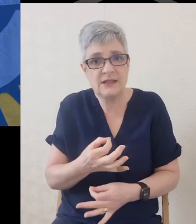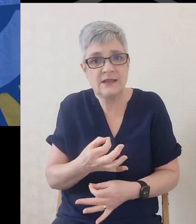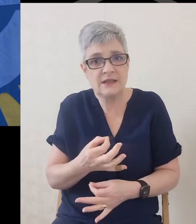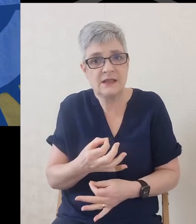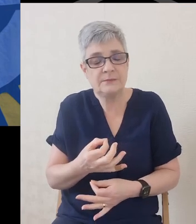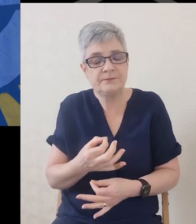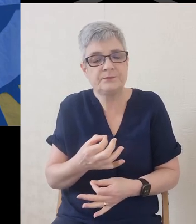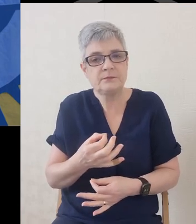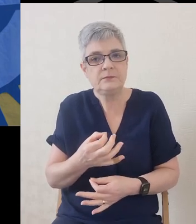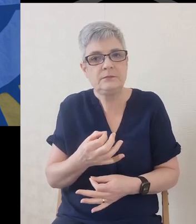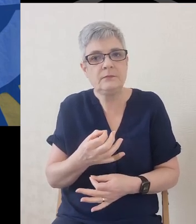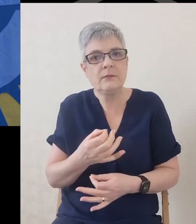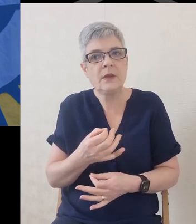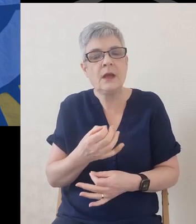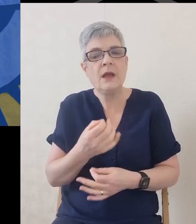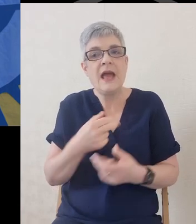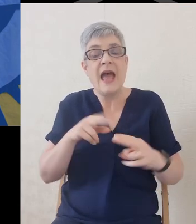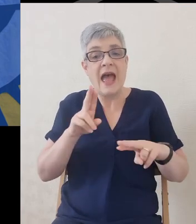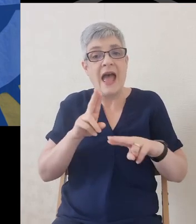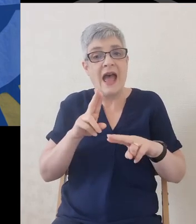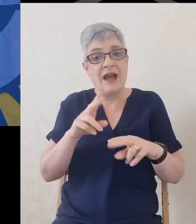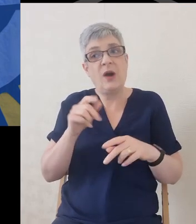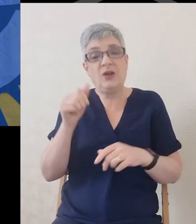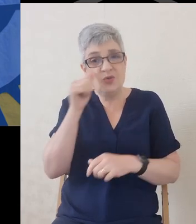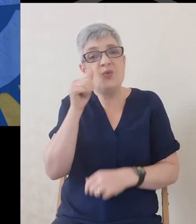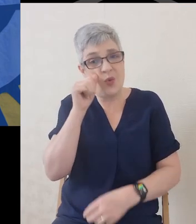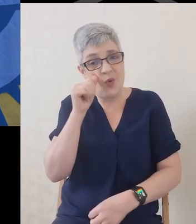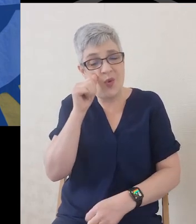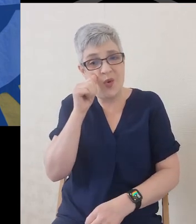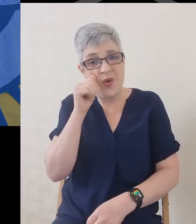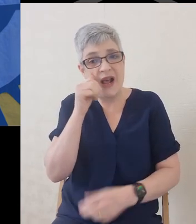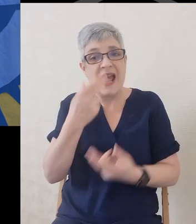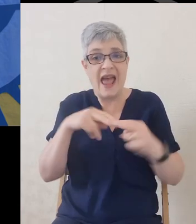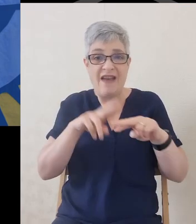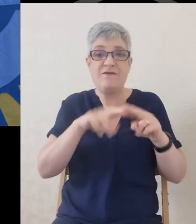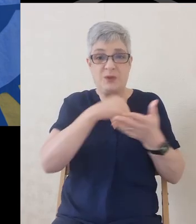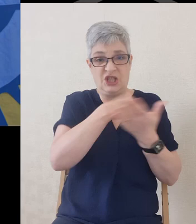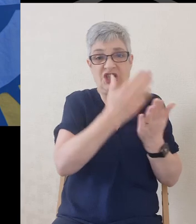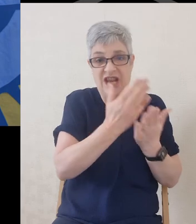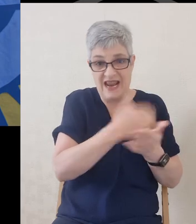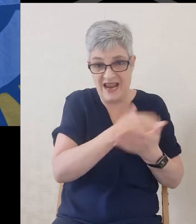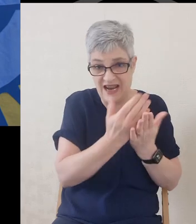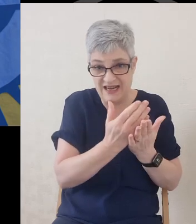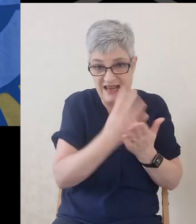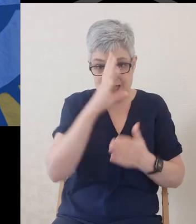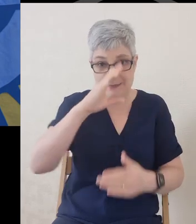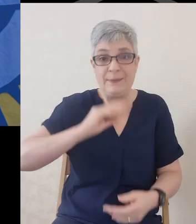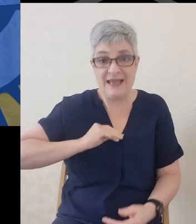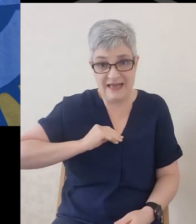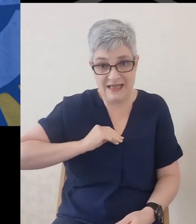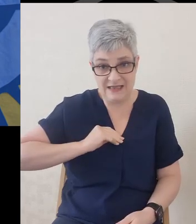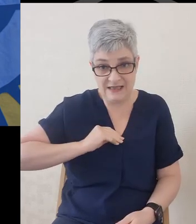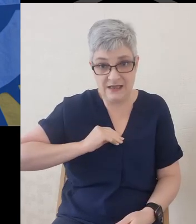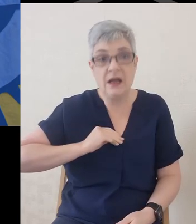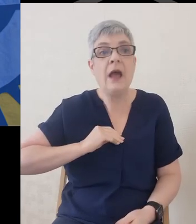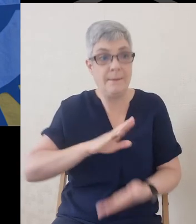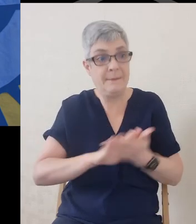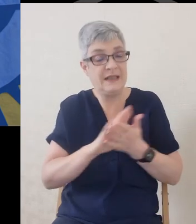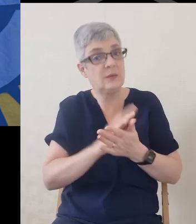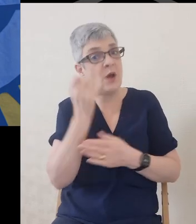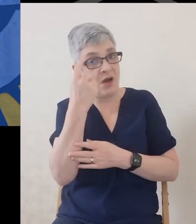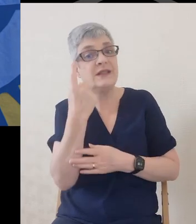Now, we understand people best, don't we, if we have shared realities and shared experiences with them.